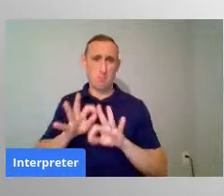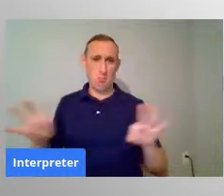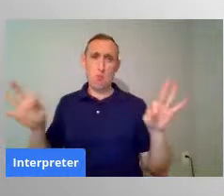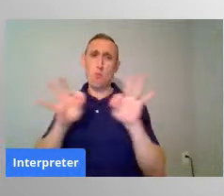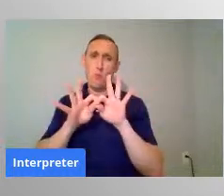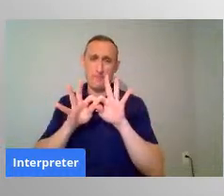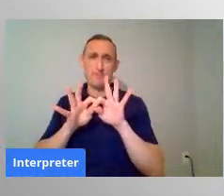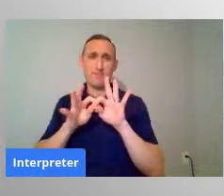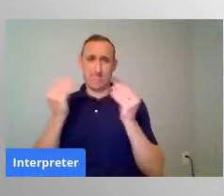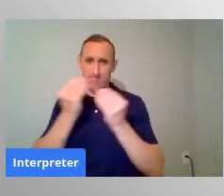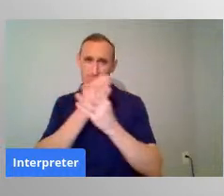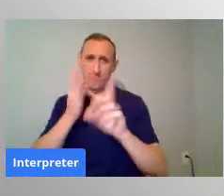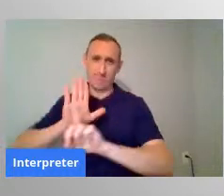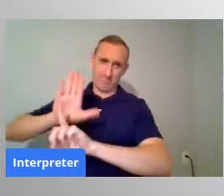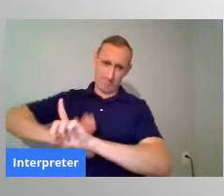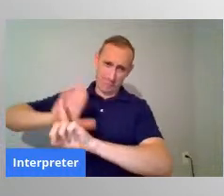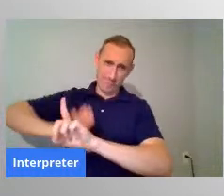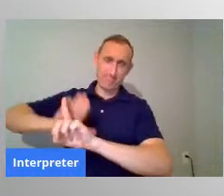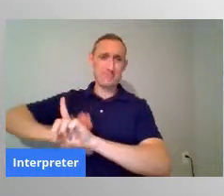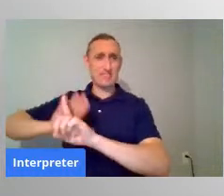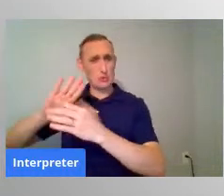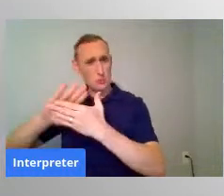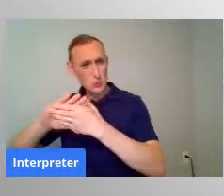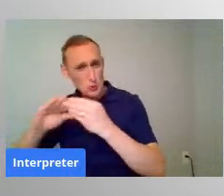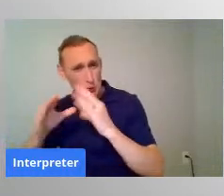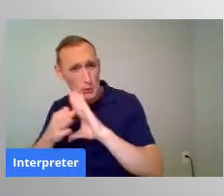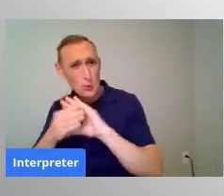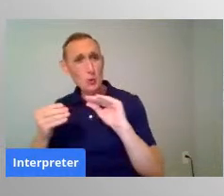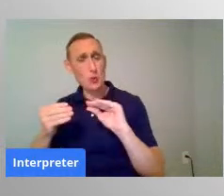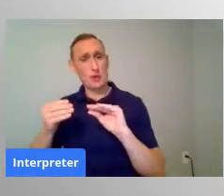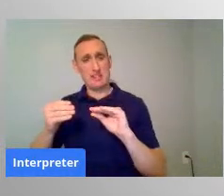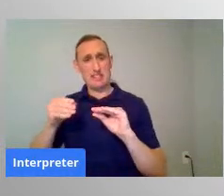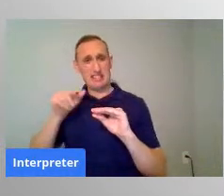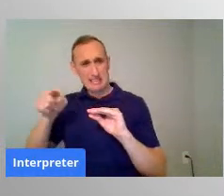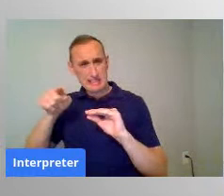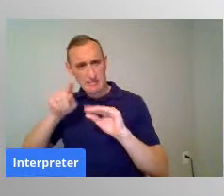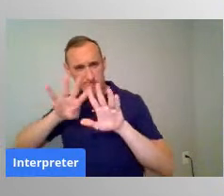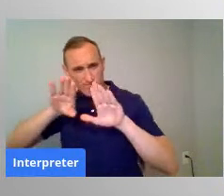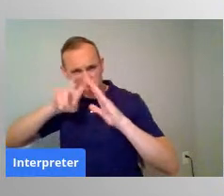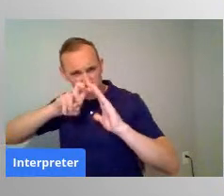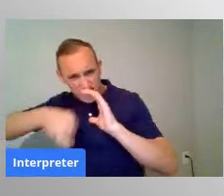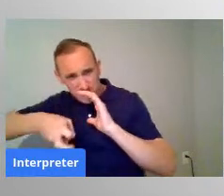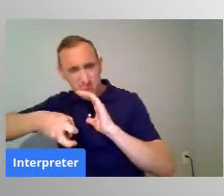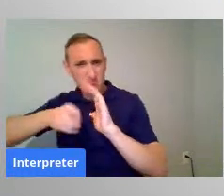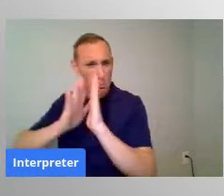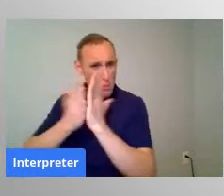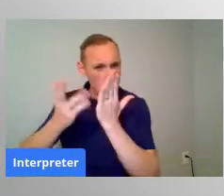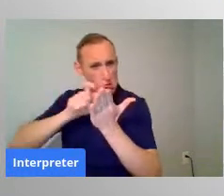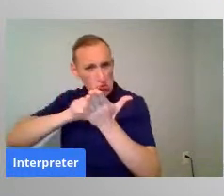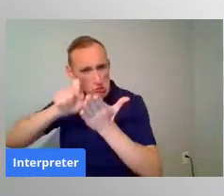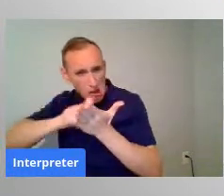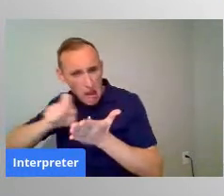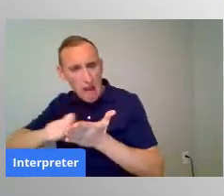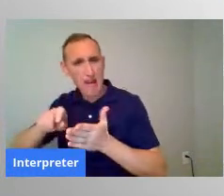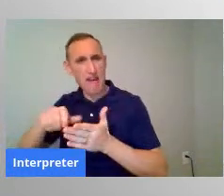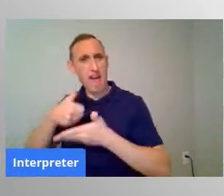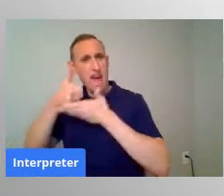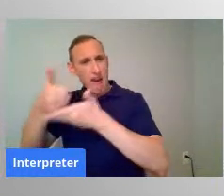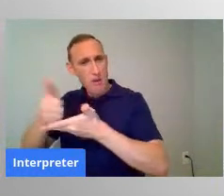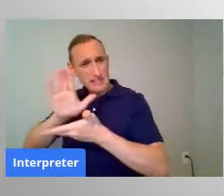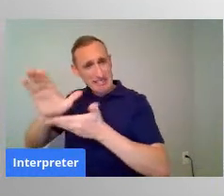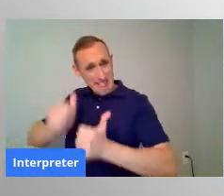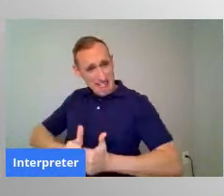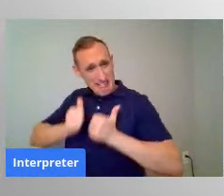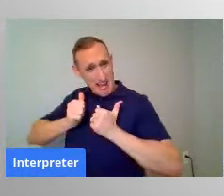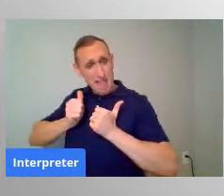story and talking about and reading how journaling changed his life and it turned him into an author, that's what our work is about. And sometimes